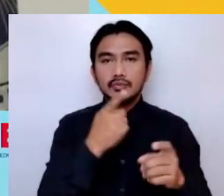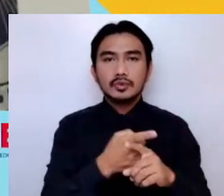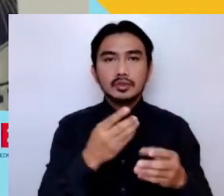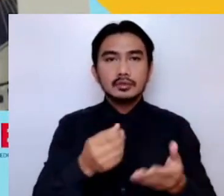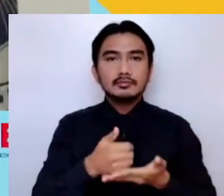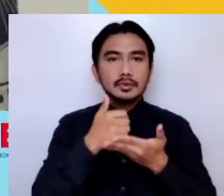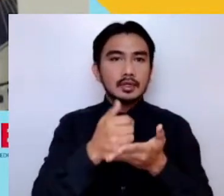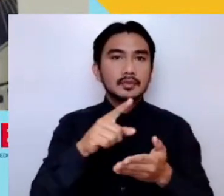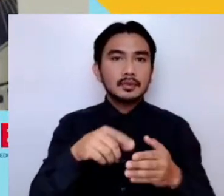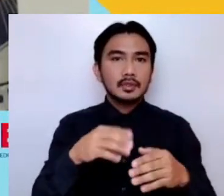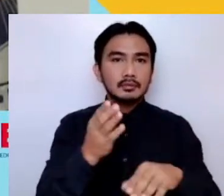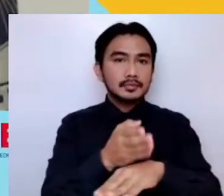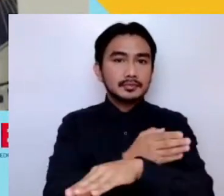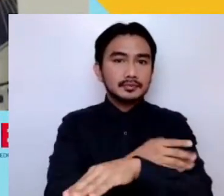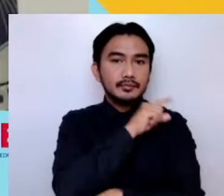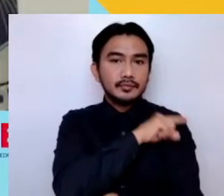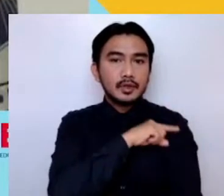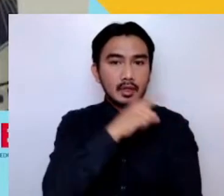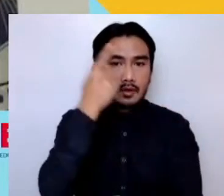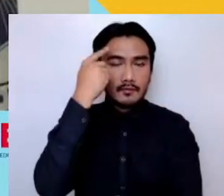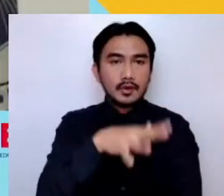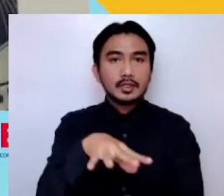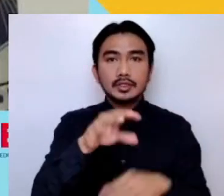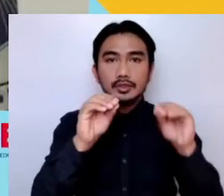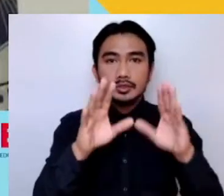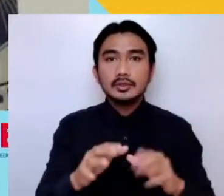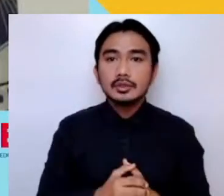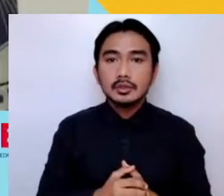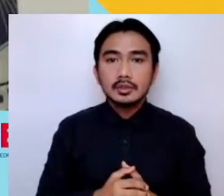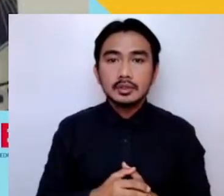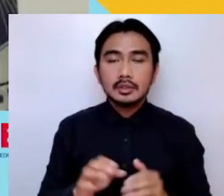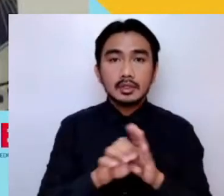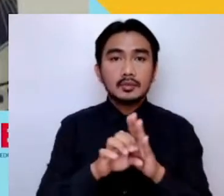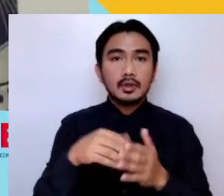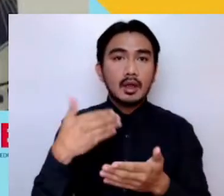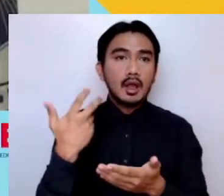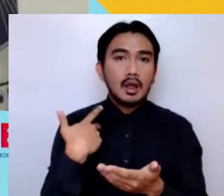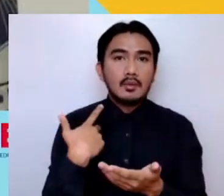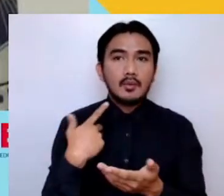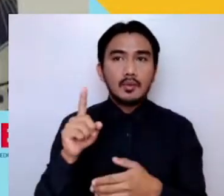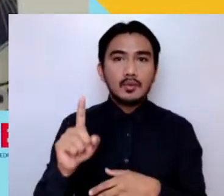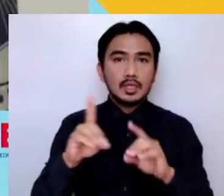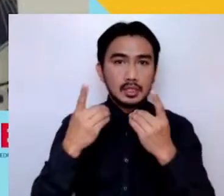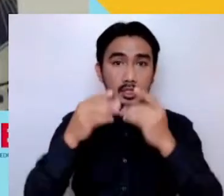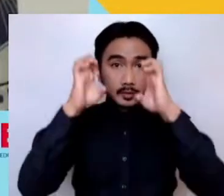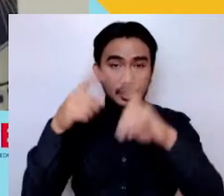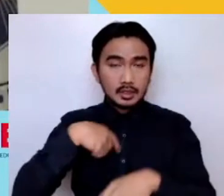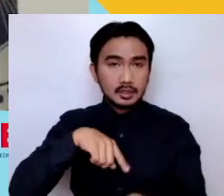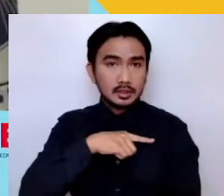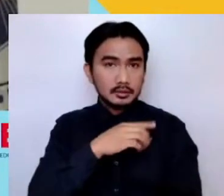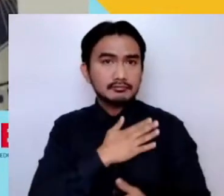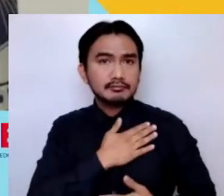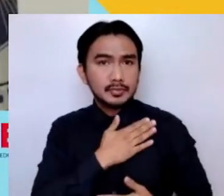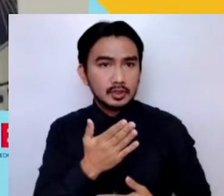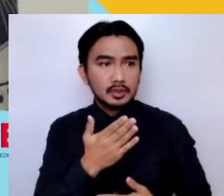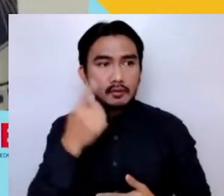standards for teachers. Although as one DepEd, our main commitment is to our learners. Please